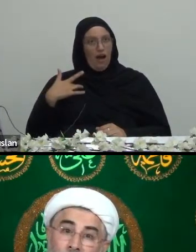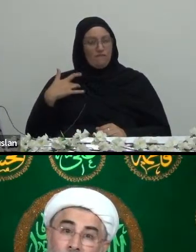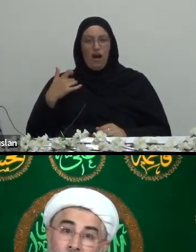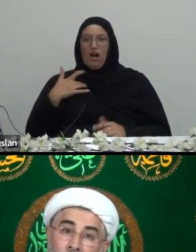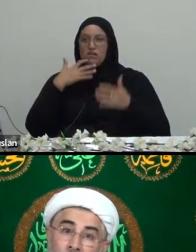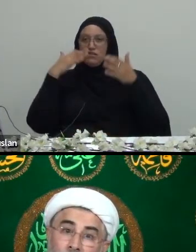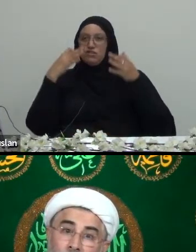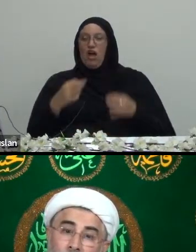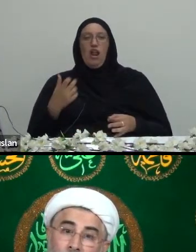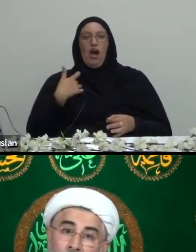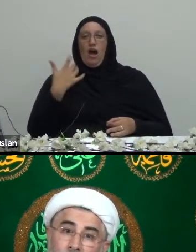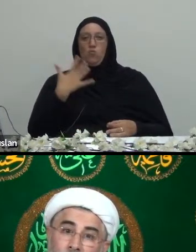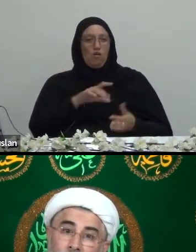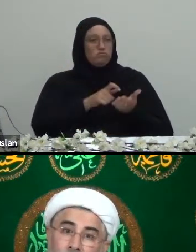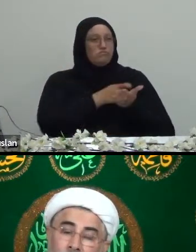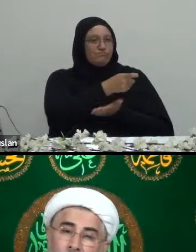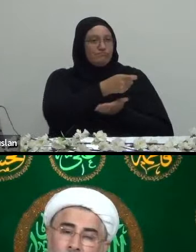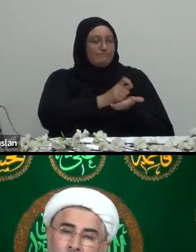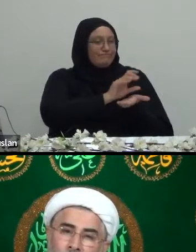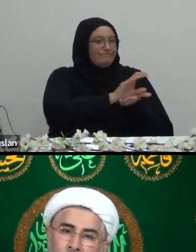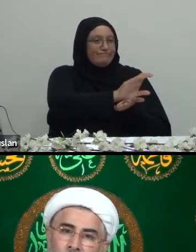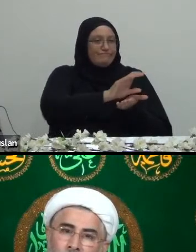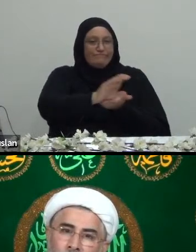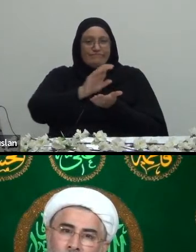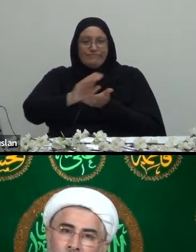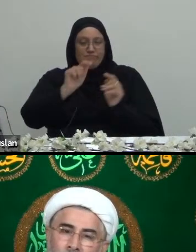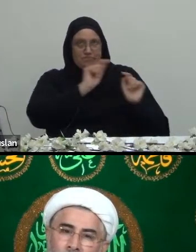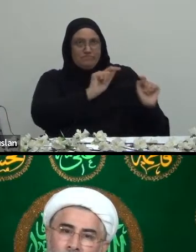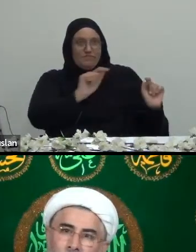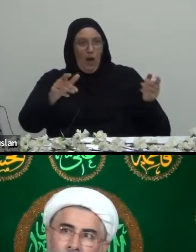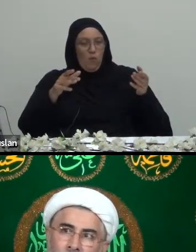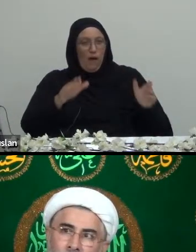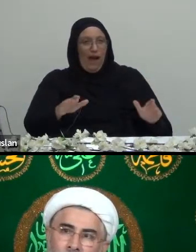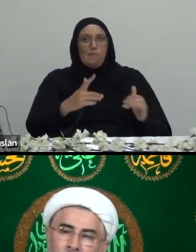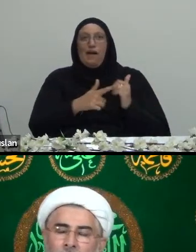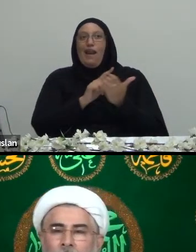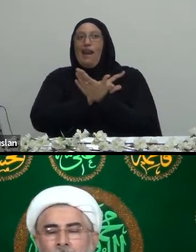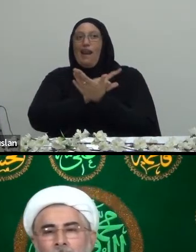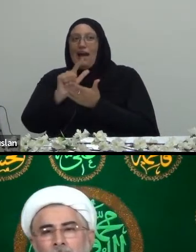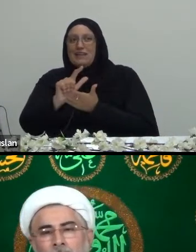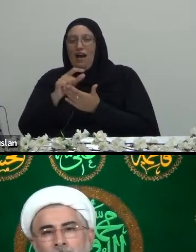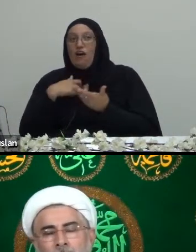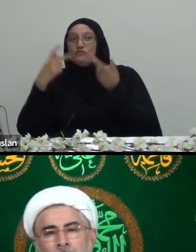actual distribution happen after death?